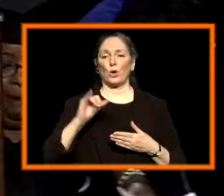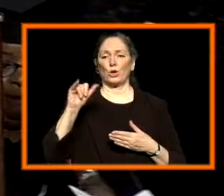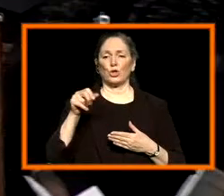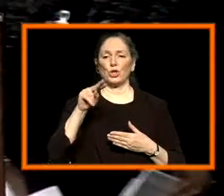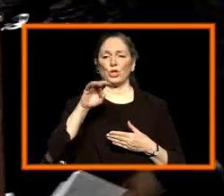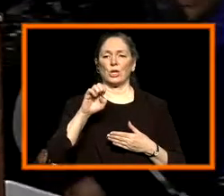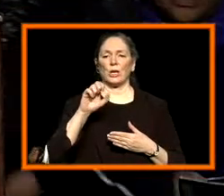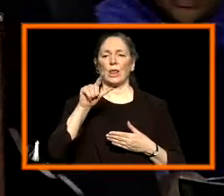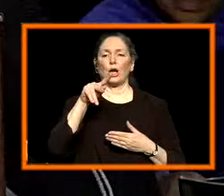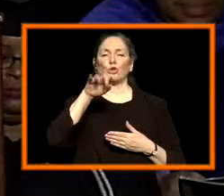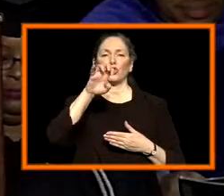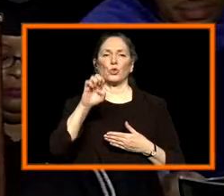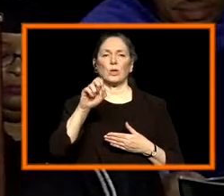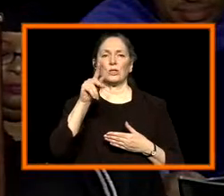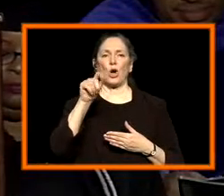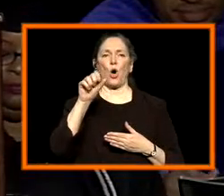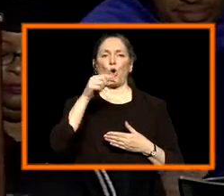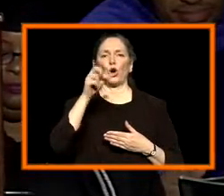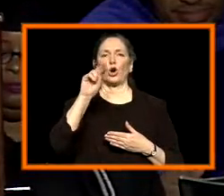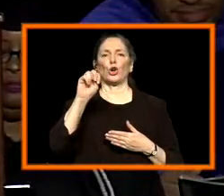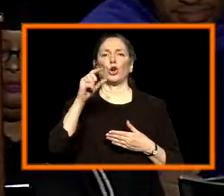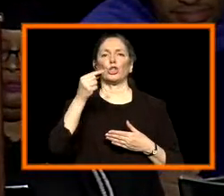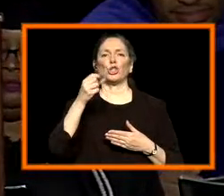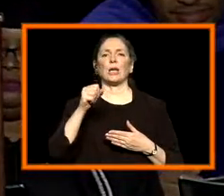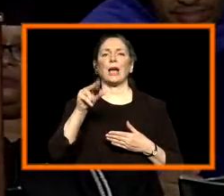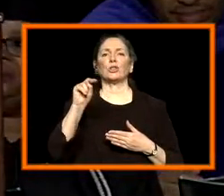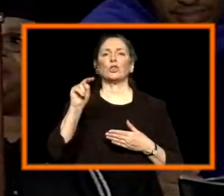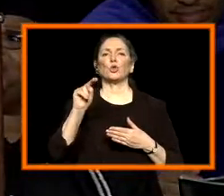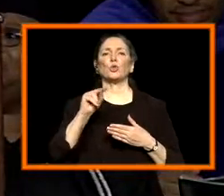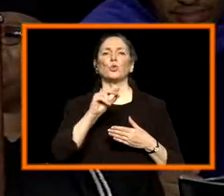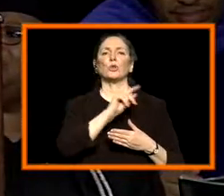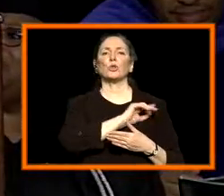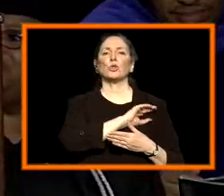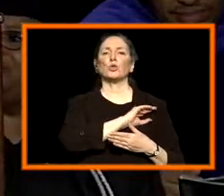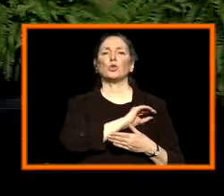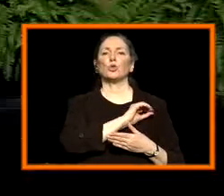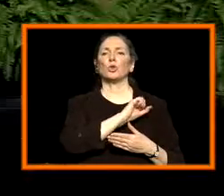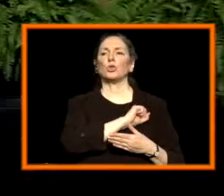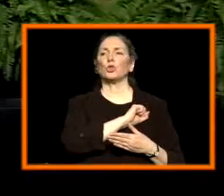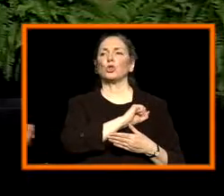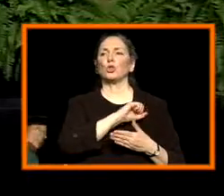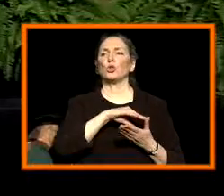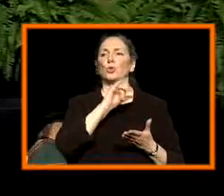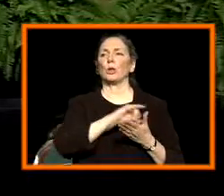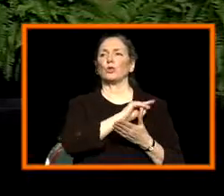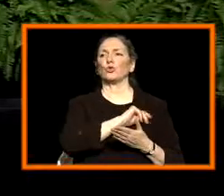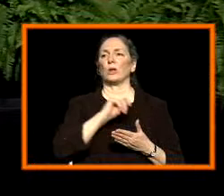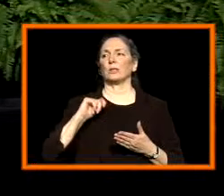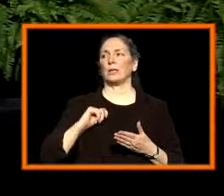Janine Latrice Koger, GSU student trustee.